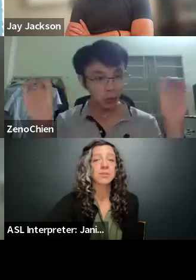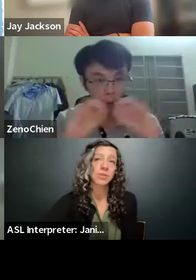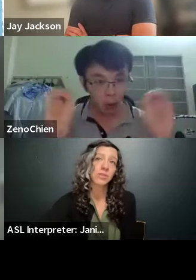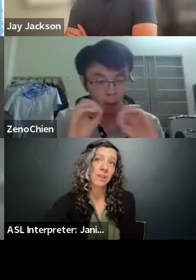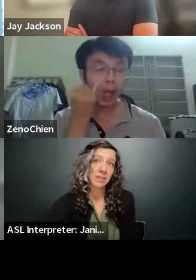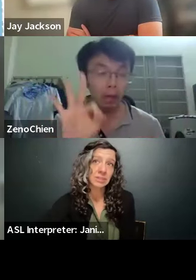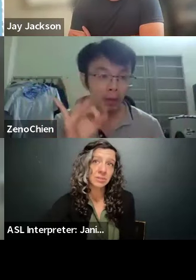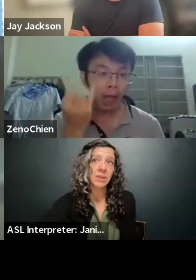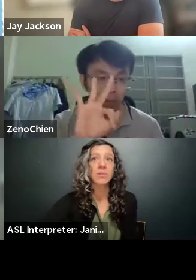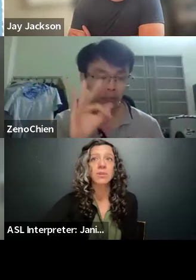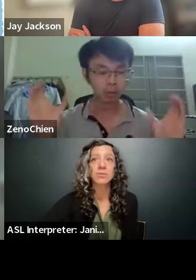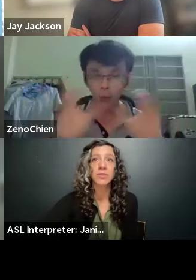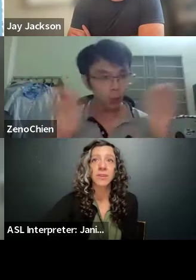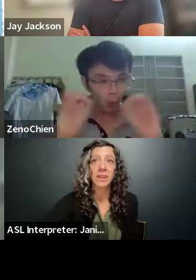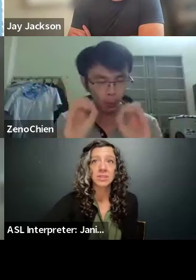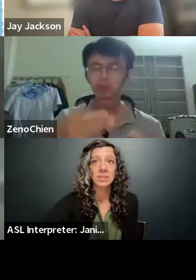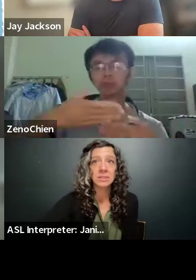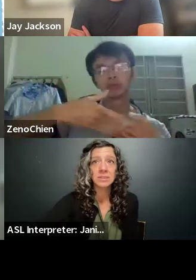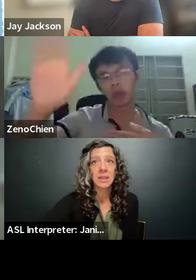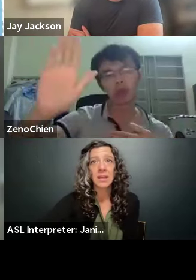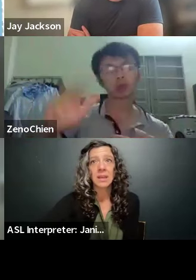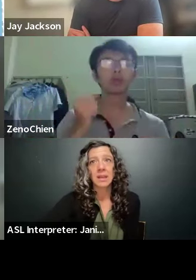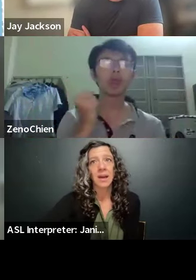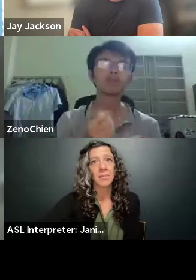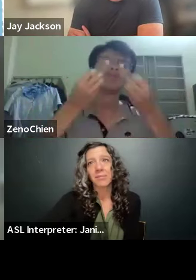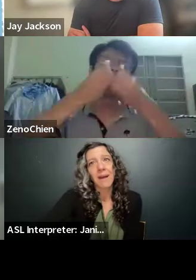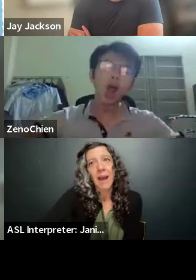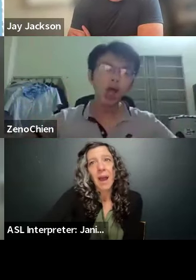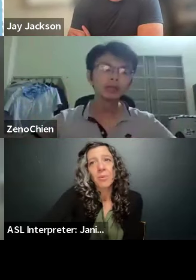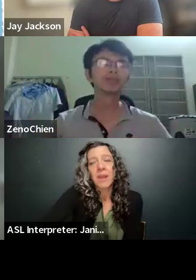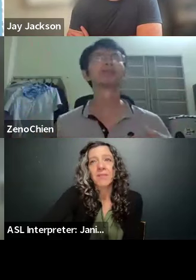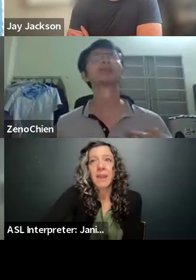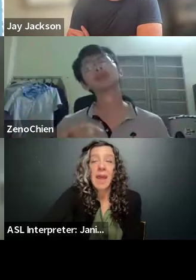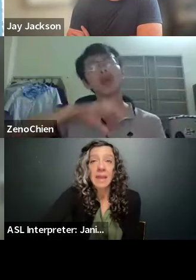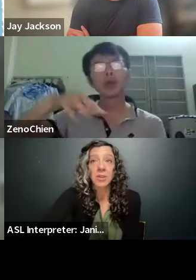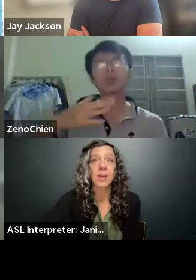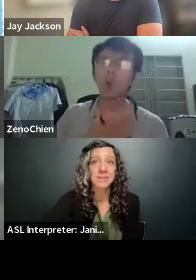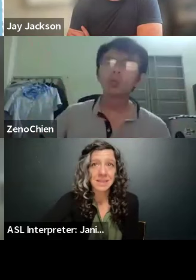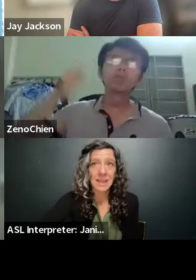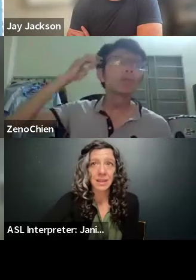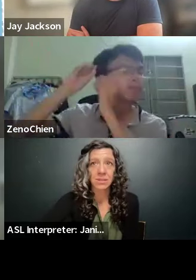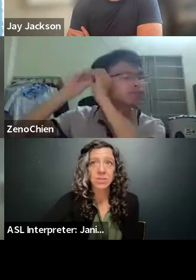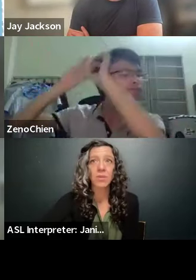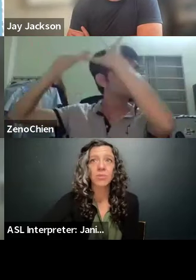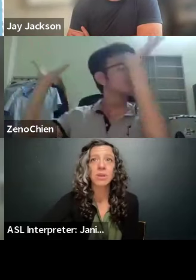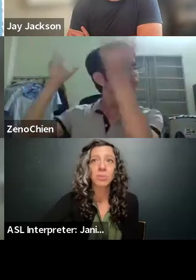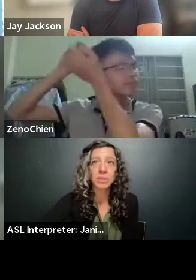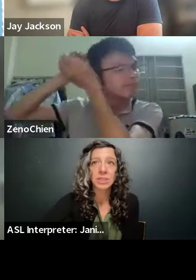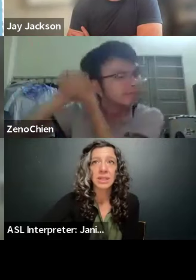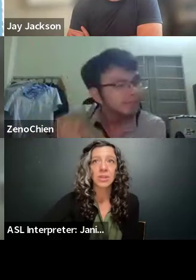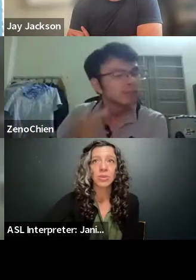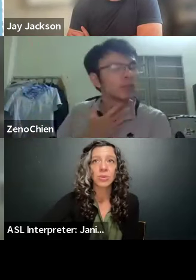to have those certifications. Without those certifications, I wouldn't have had any ground to stand on. So I